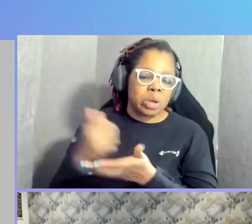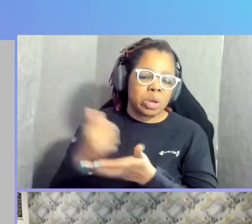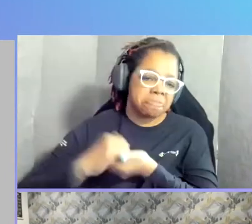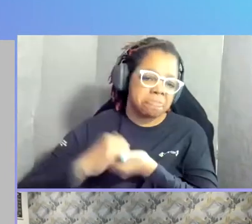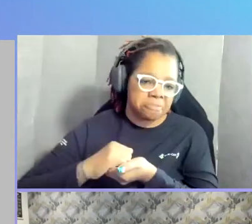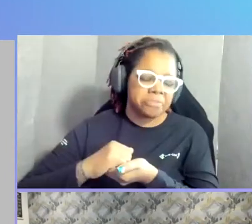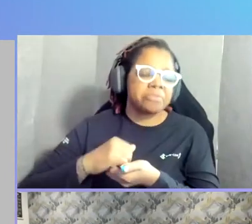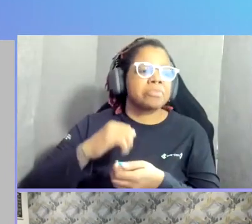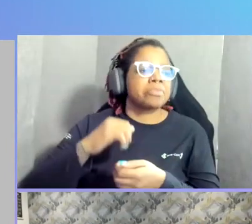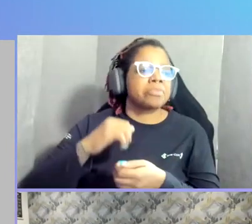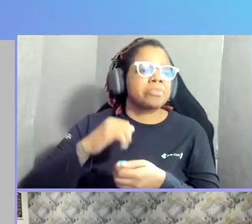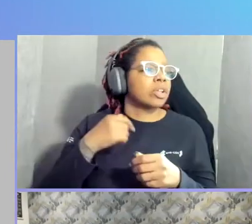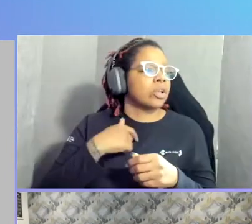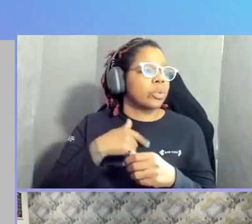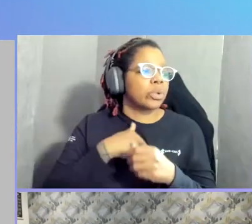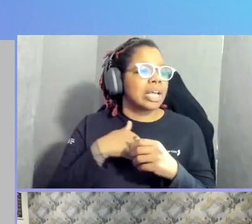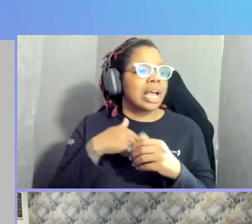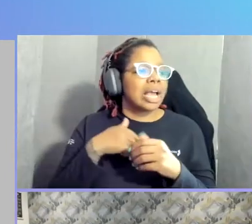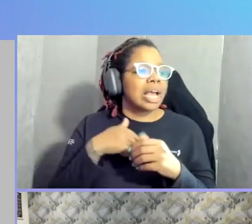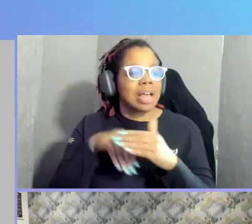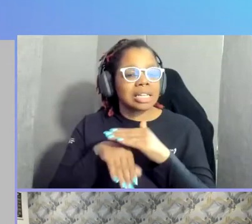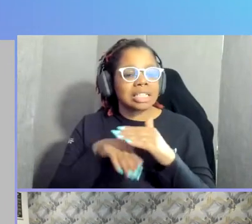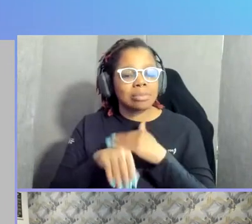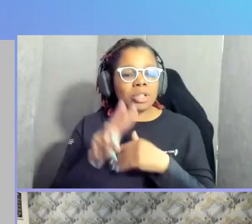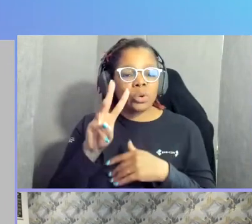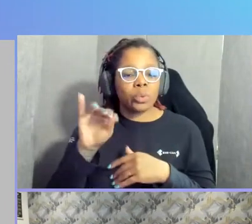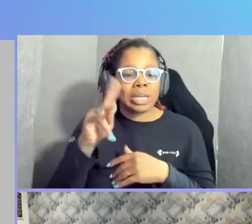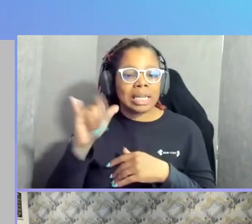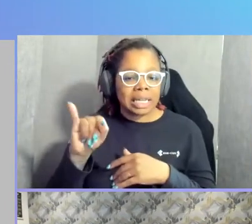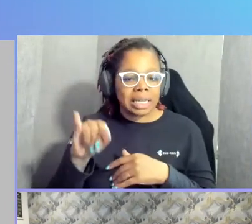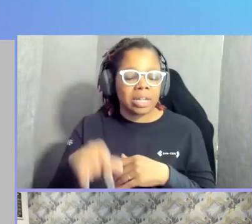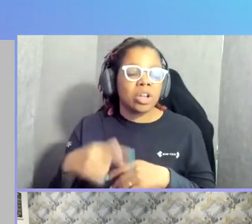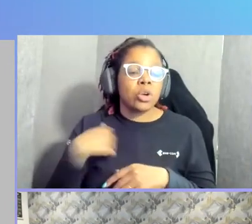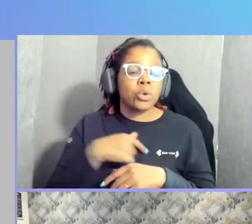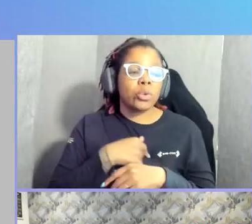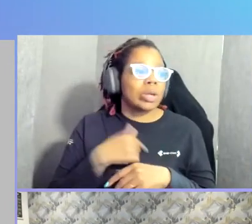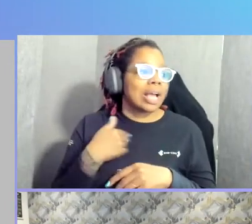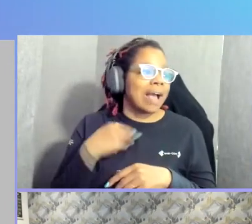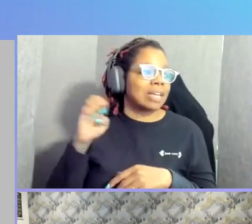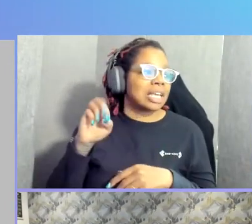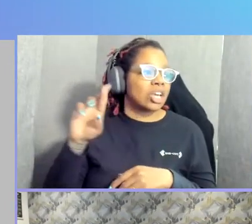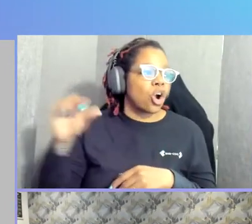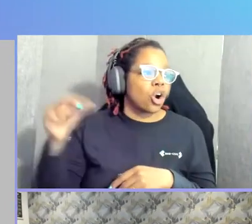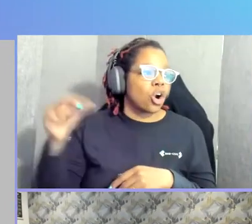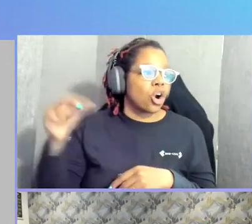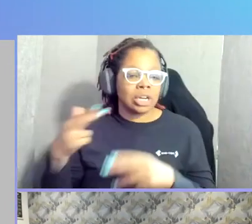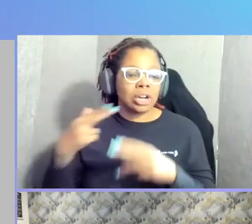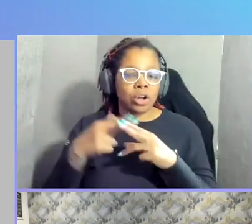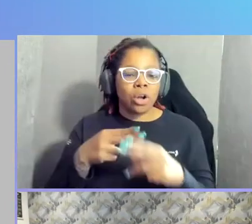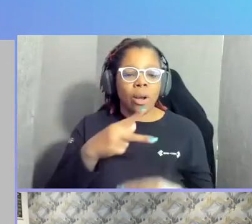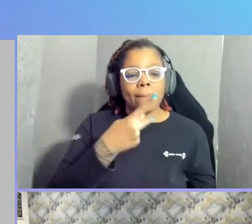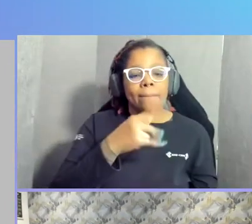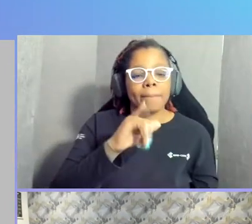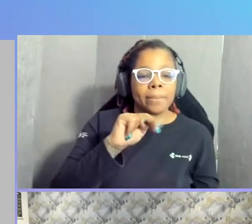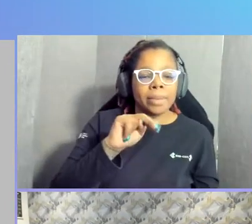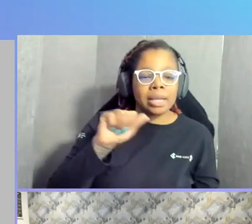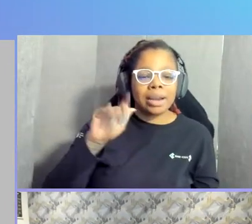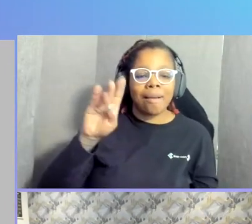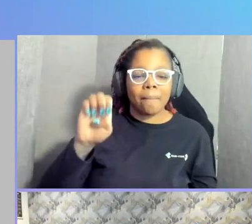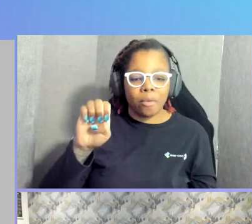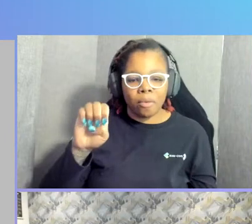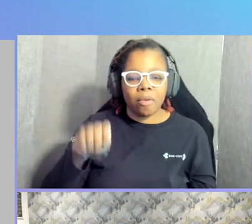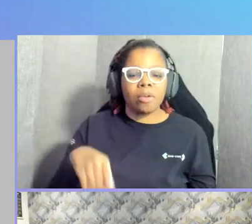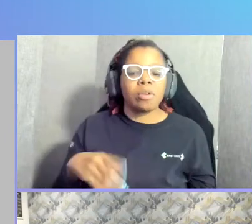accessibility. We have an accessibility week page. We have an ERG that it's called Pinable. So as part of the